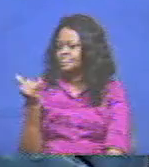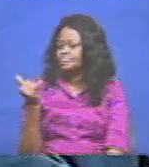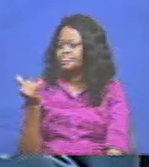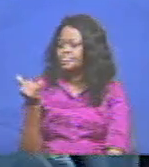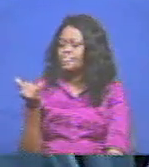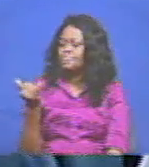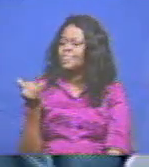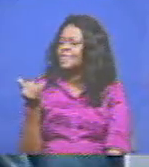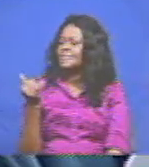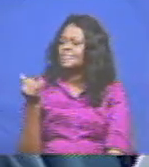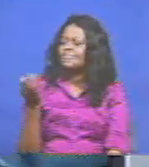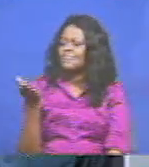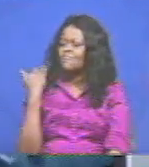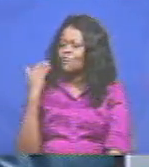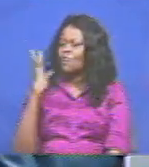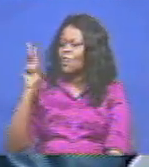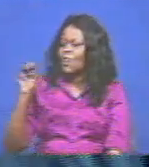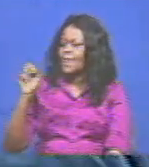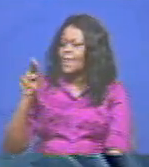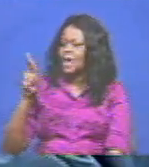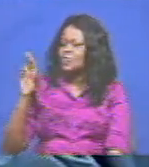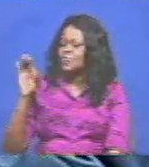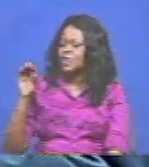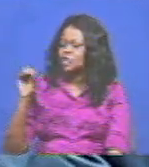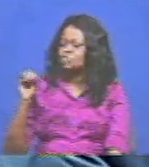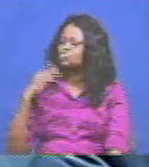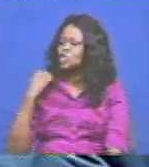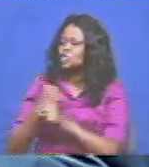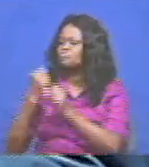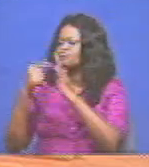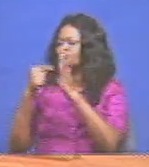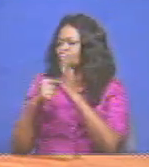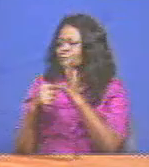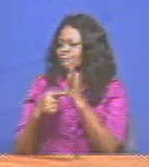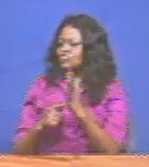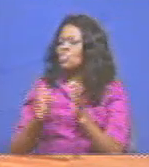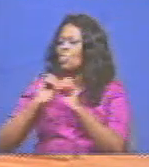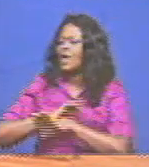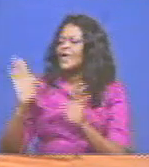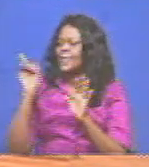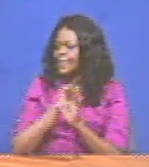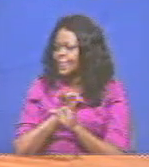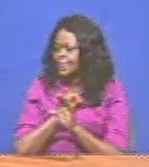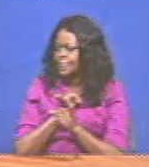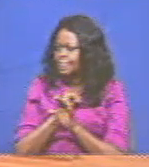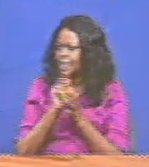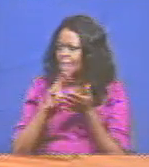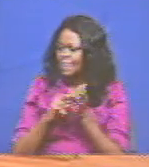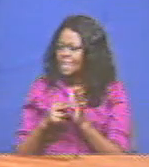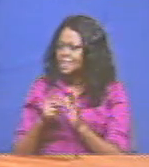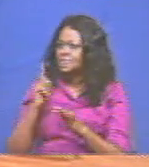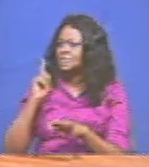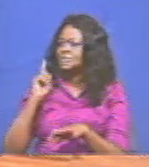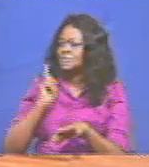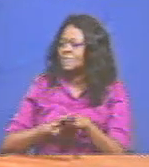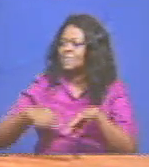we must create this yes. magnitude. Yes. Yes. Jobs. It was very firm, yeah. actually. That, and therefore, uh-huh. it is, once the president want to